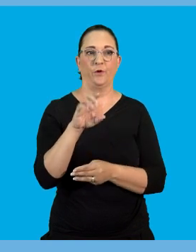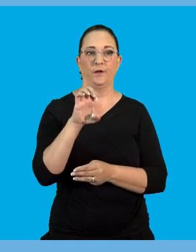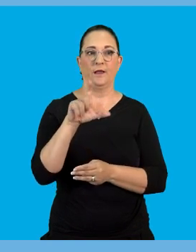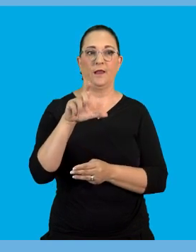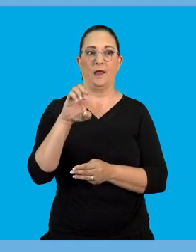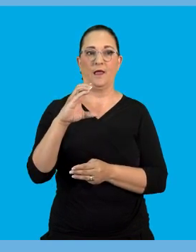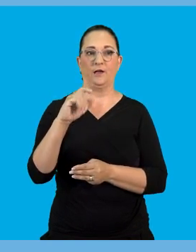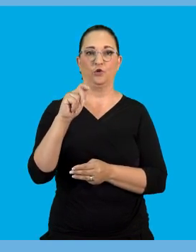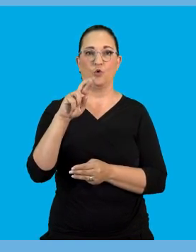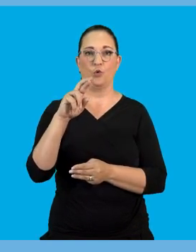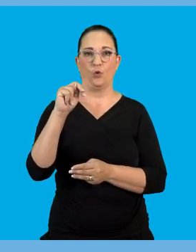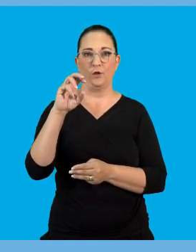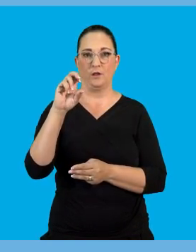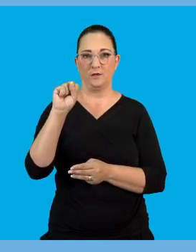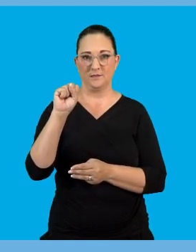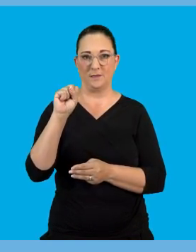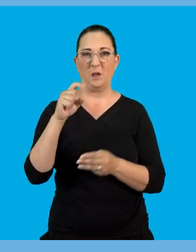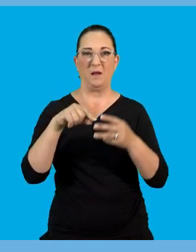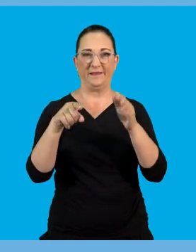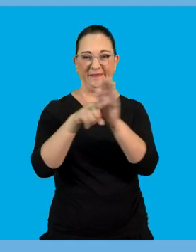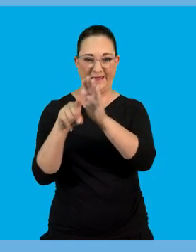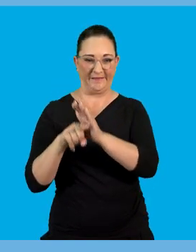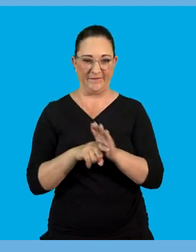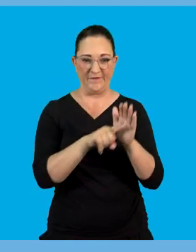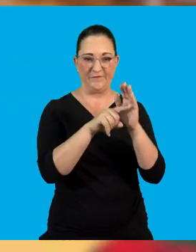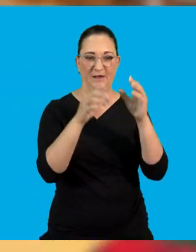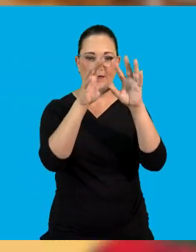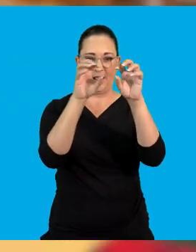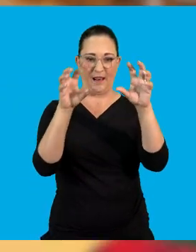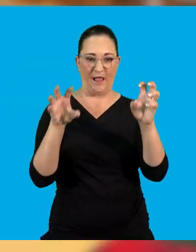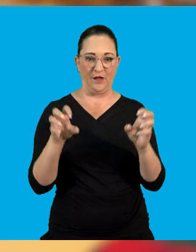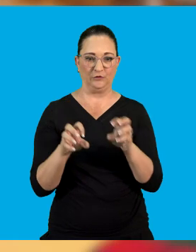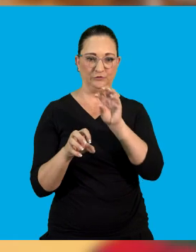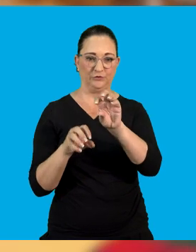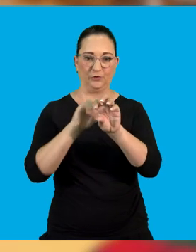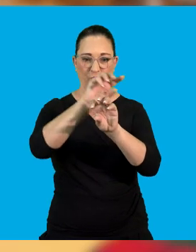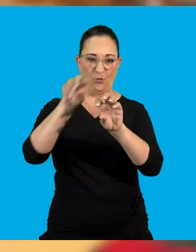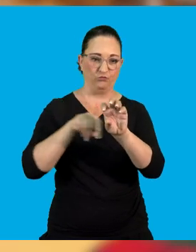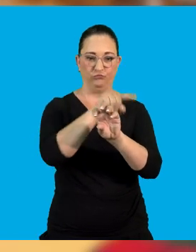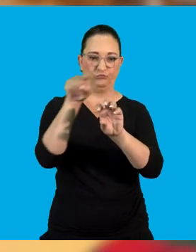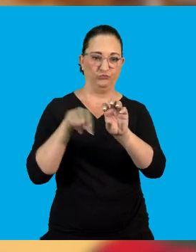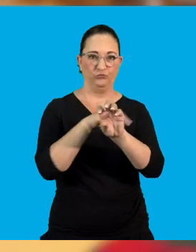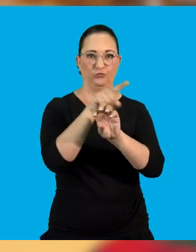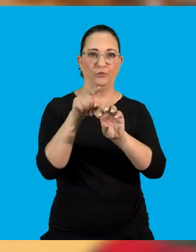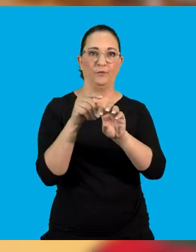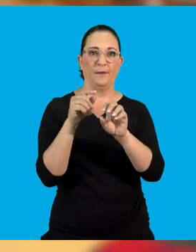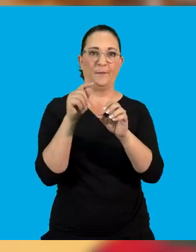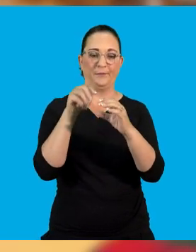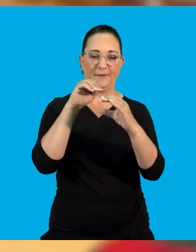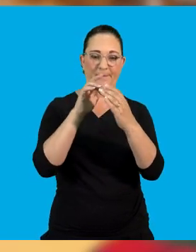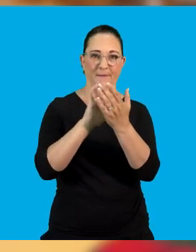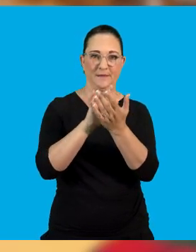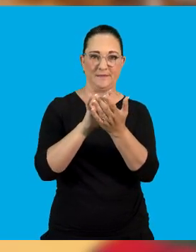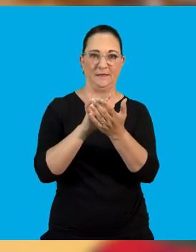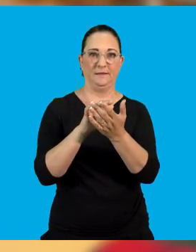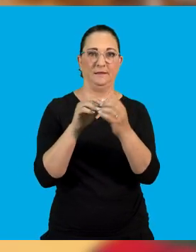those ones are negatively charged. They form an electron cloud. They are always orbiting in a haphazard manner around